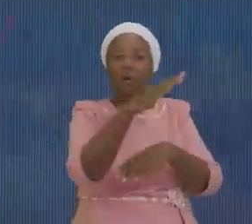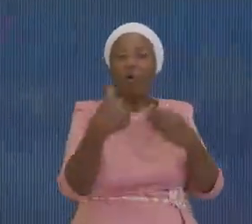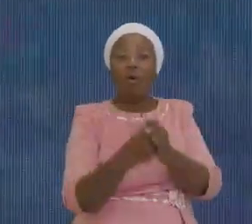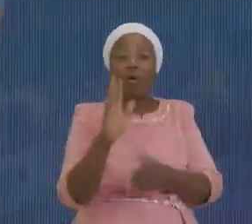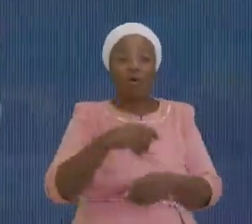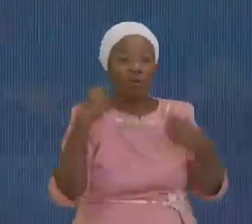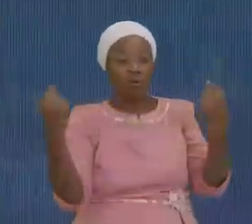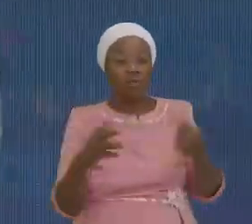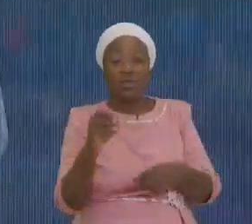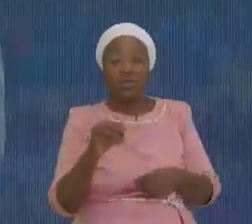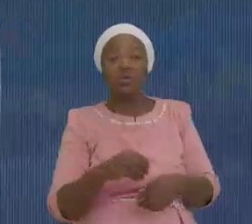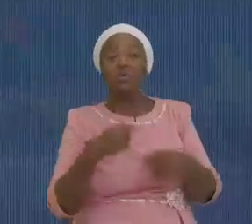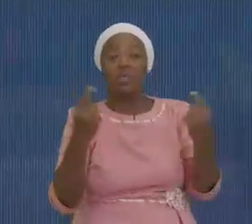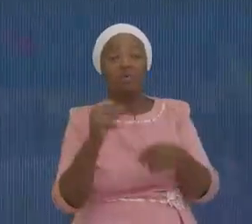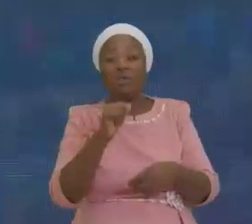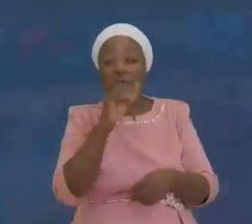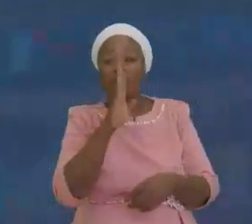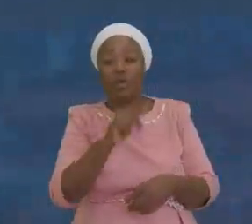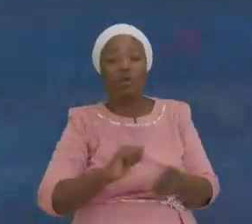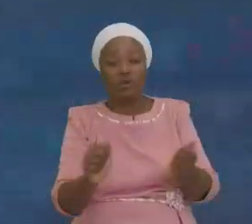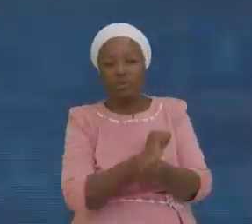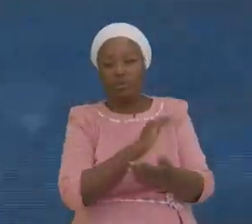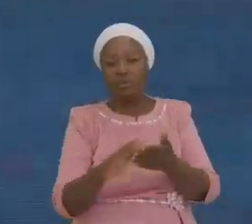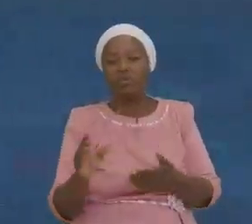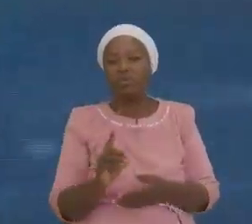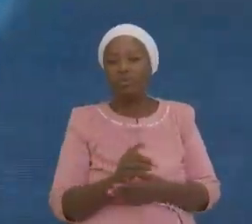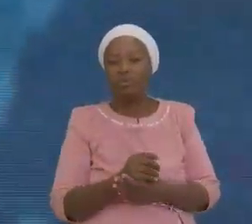so iniquity shall not be your ruin.